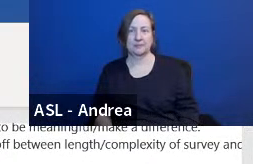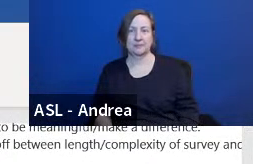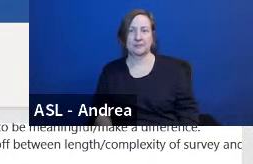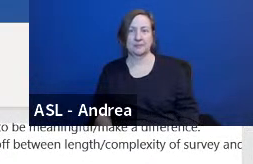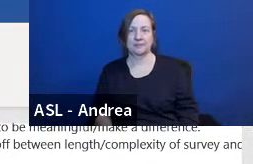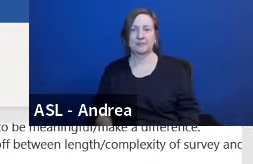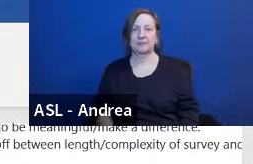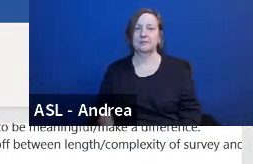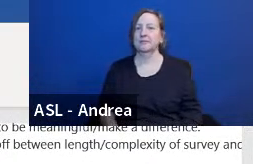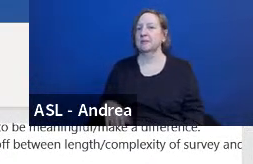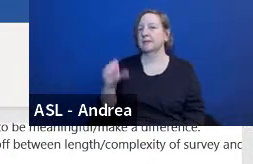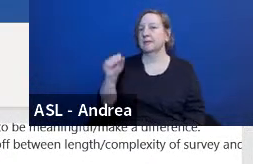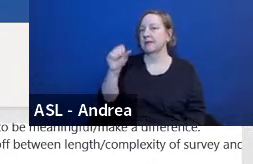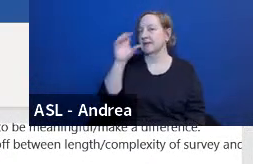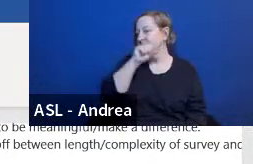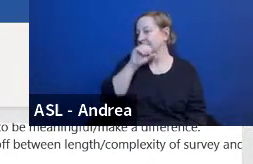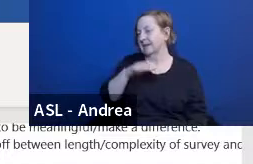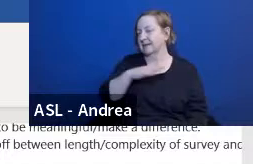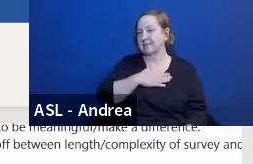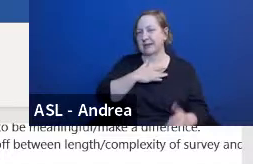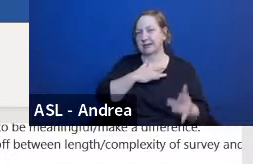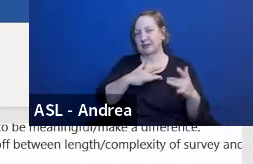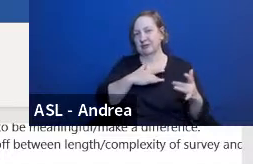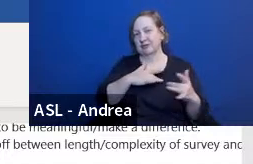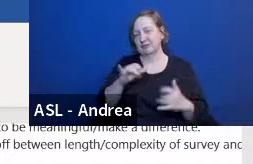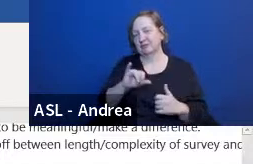Yeah, I guess that's part of my concern too.